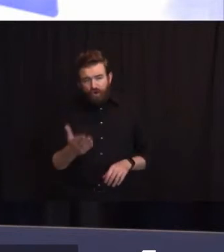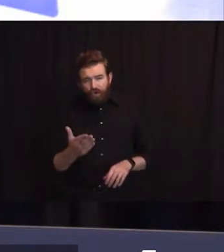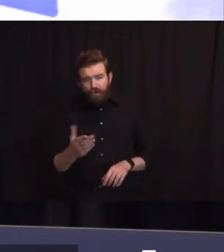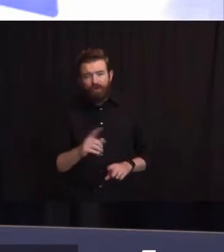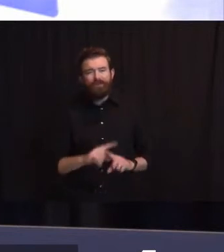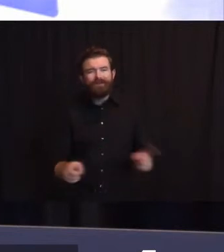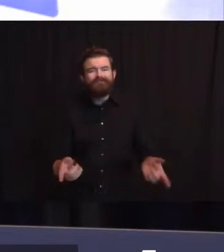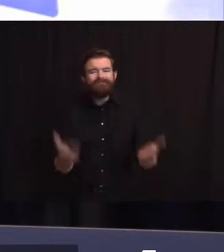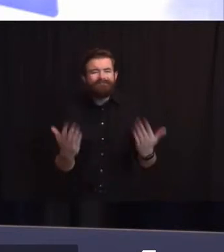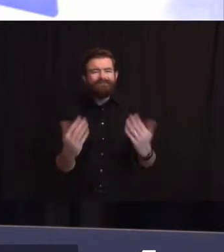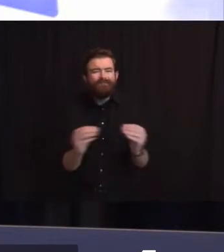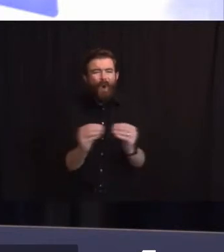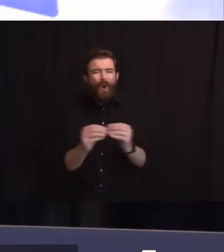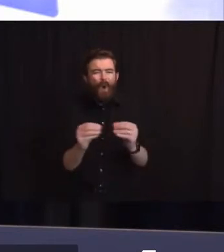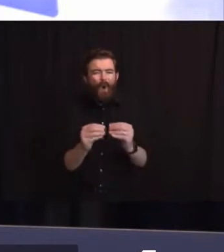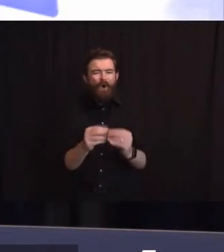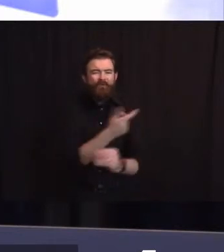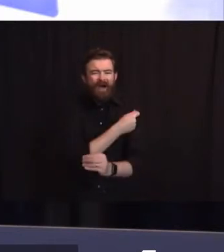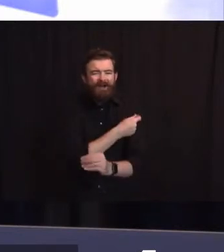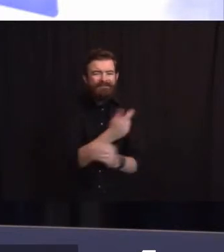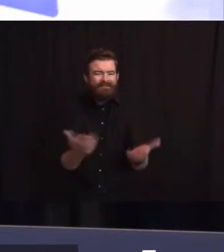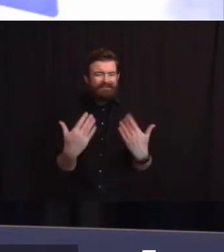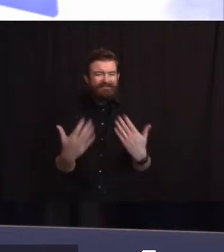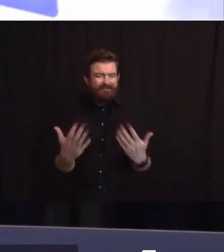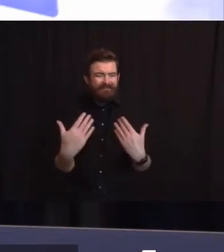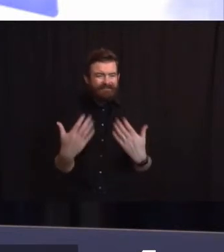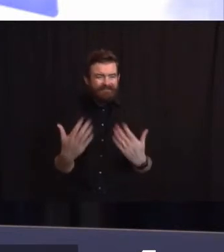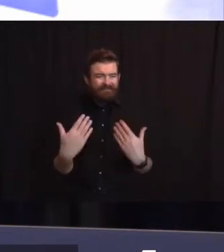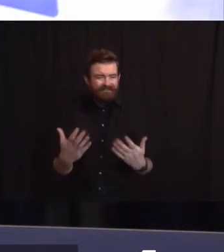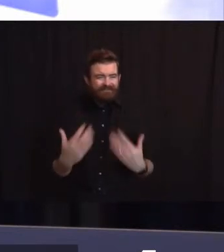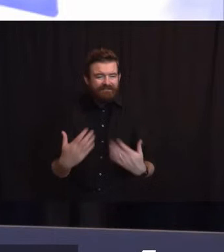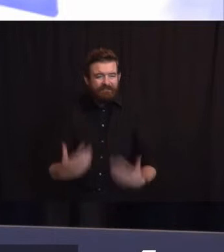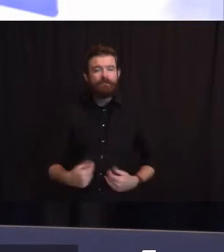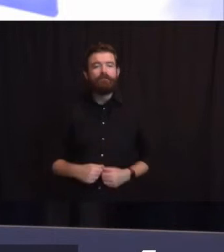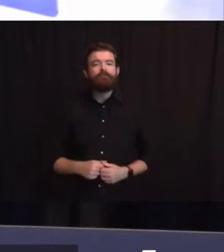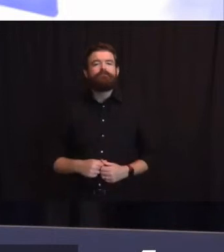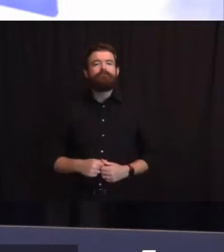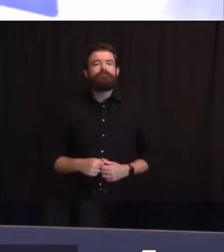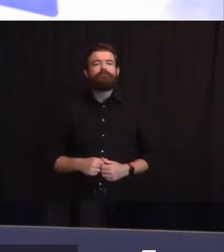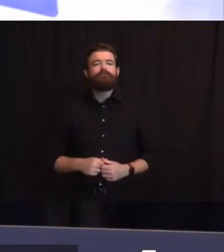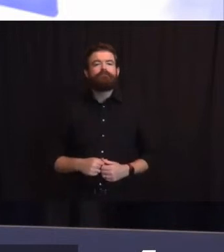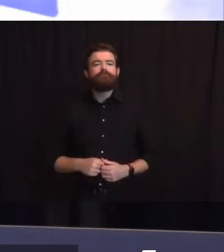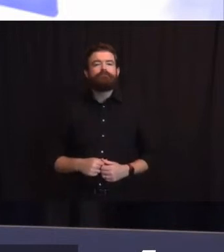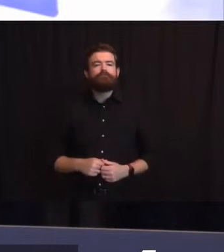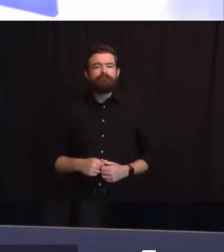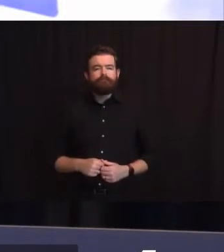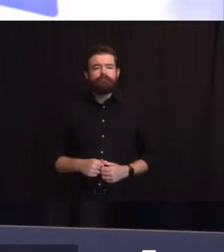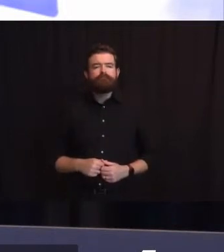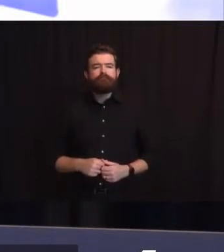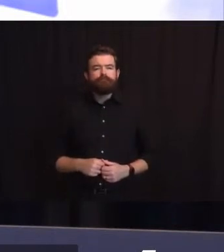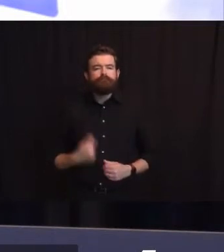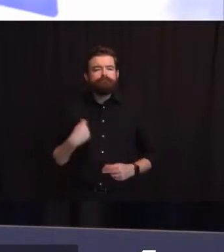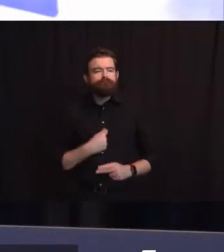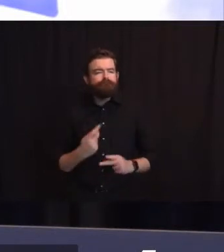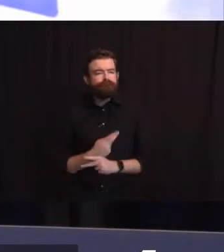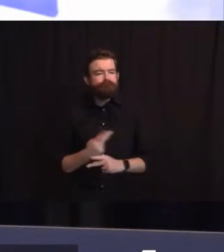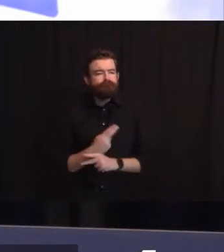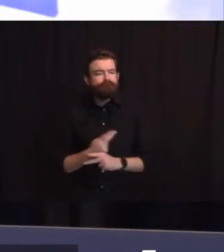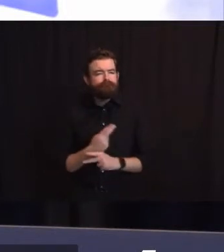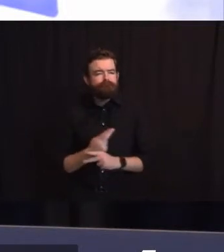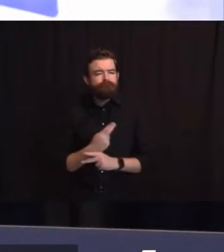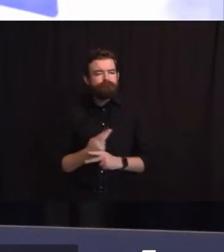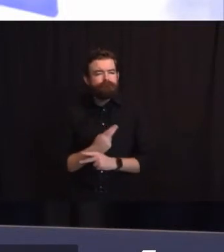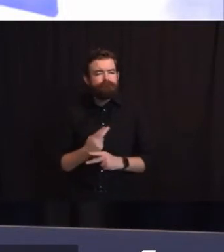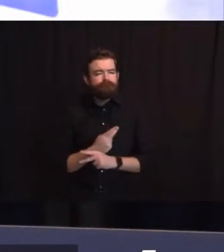state. As the governor has outlined, we are employing a number of strategies to make it easier for residents to get vaccinated and